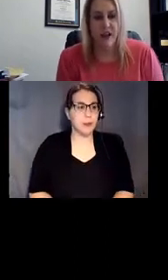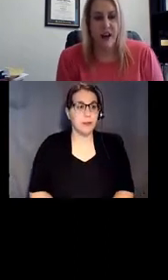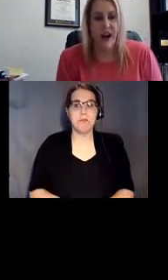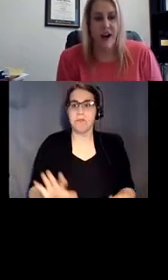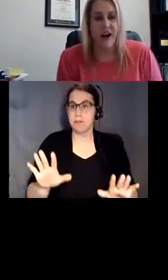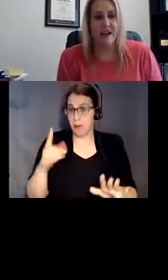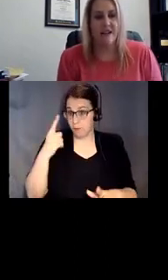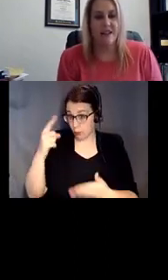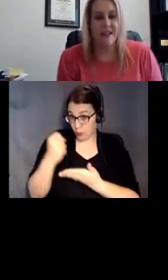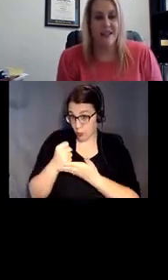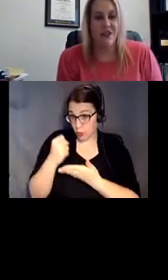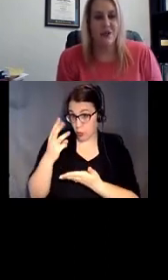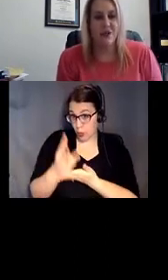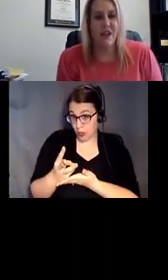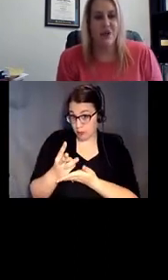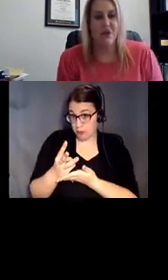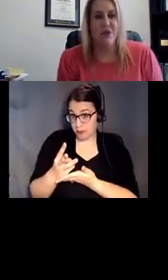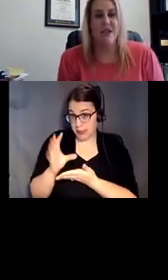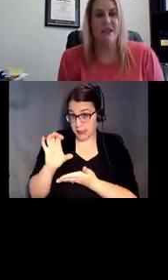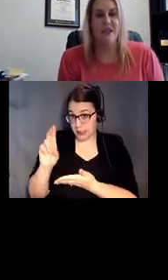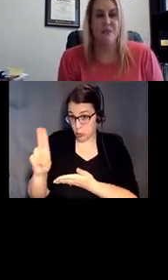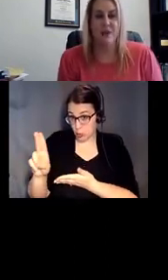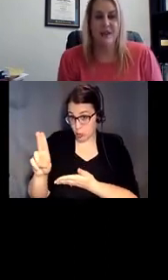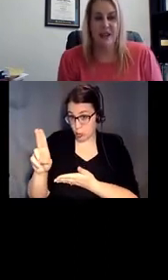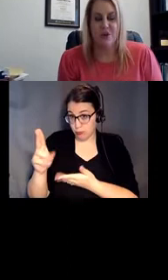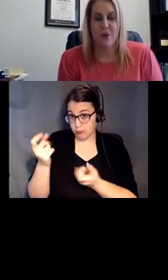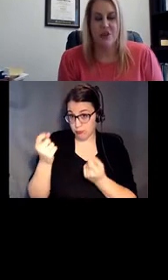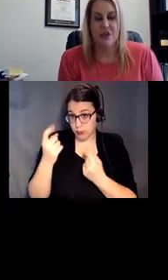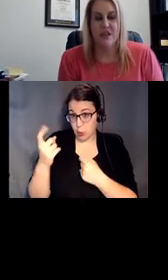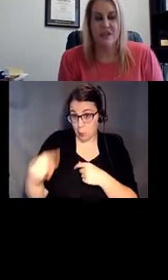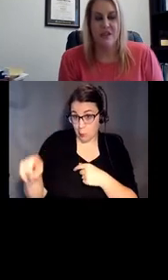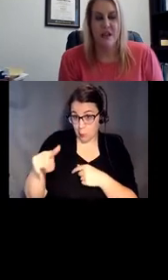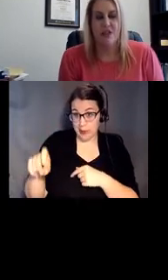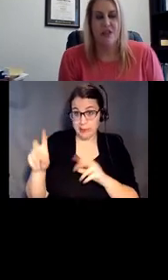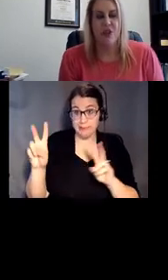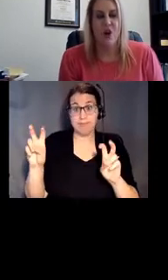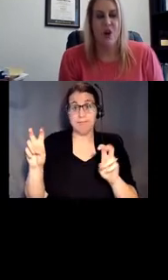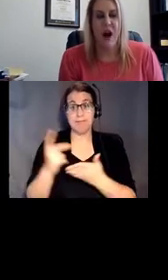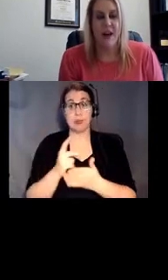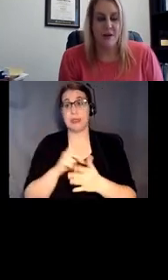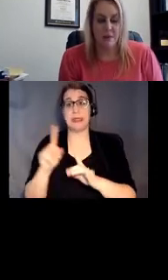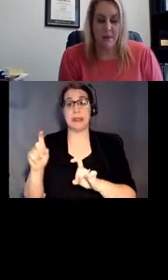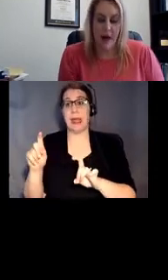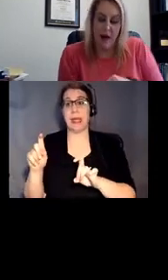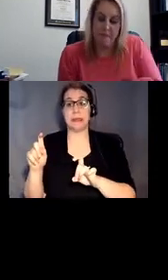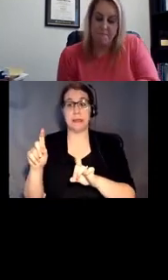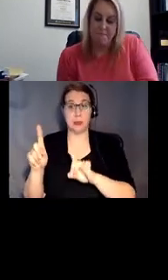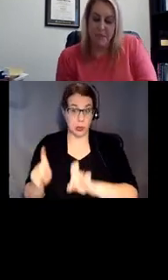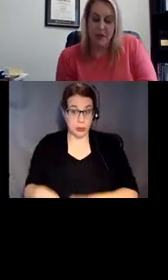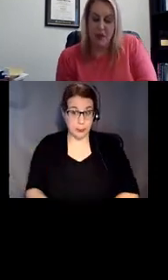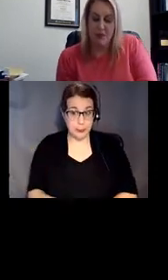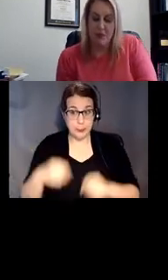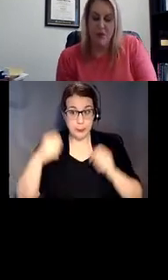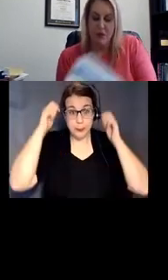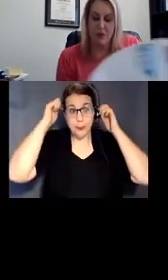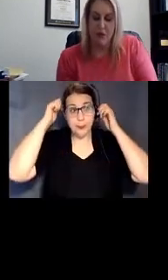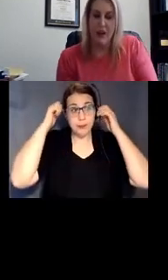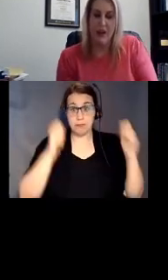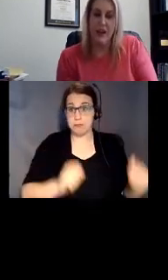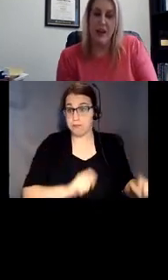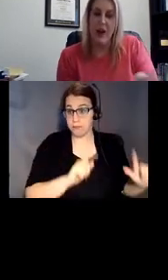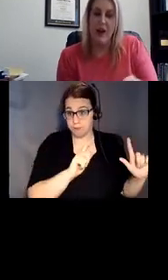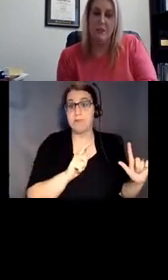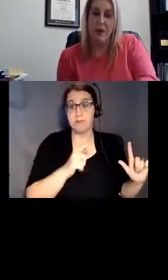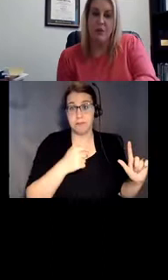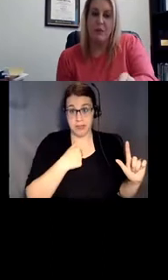work CEUs that you need some pretest questions. So I am going to move through